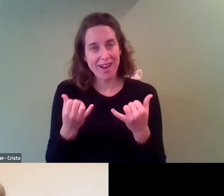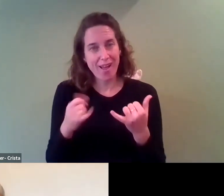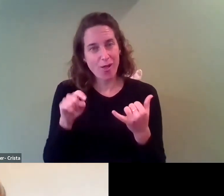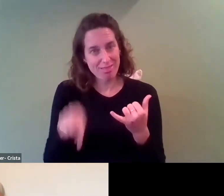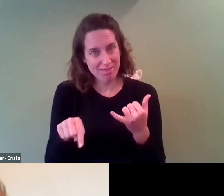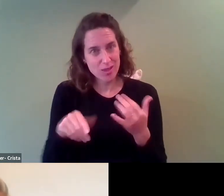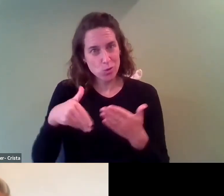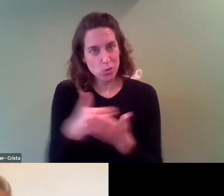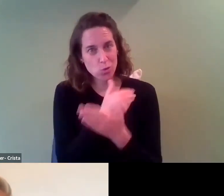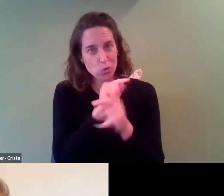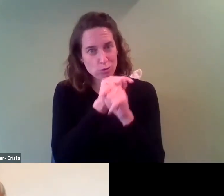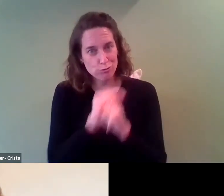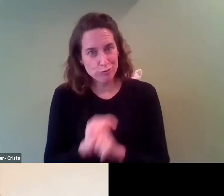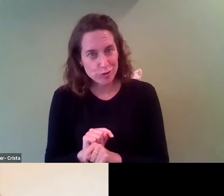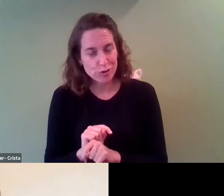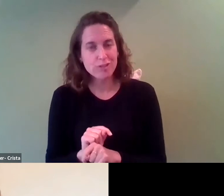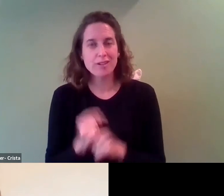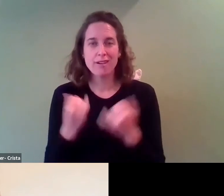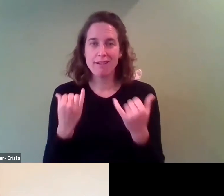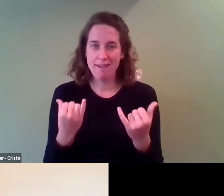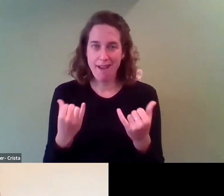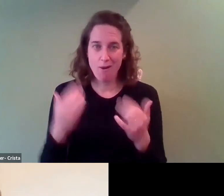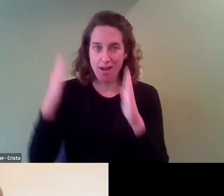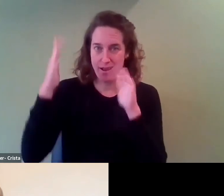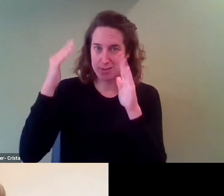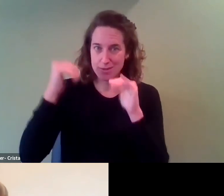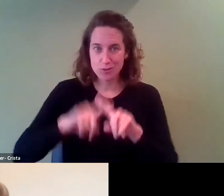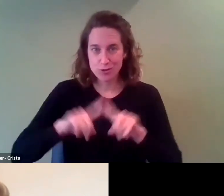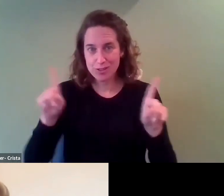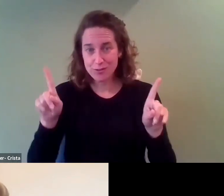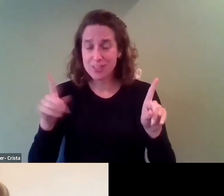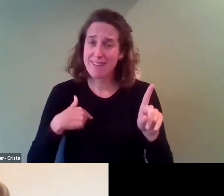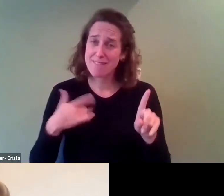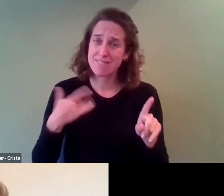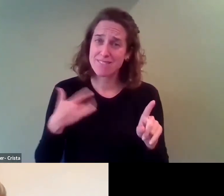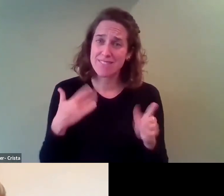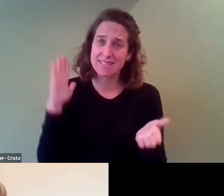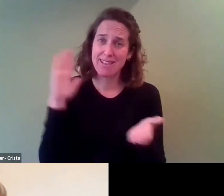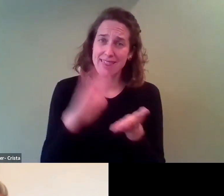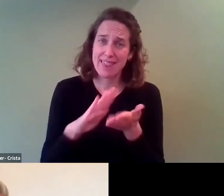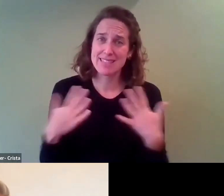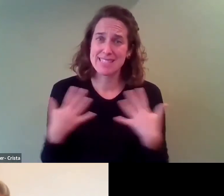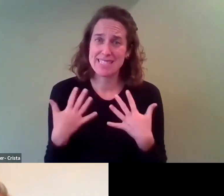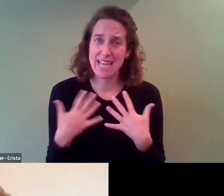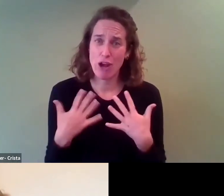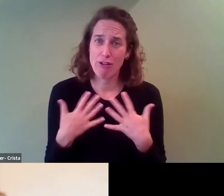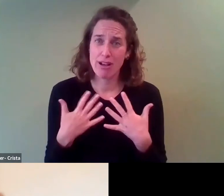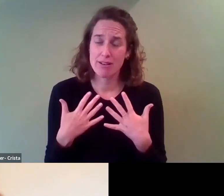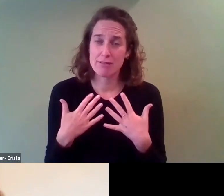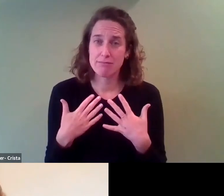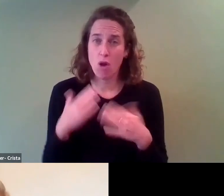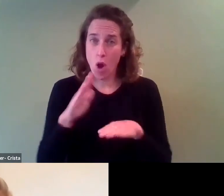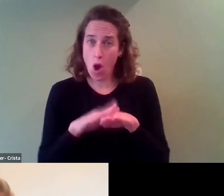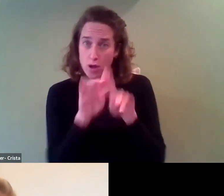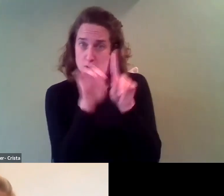this as something that's expected. And it feels less scary, to be in front of a screen than to be in